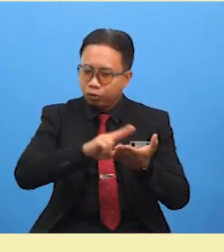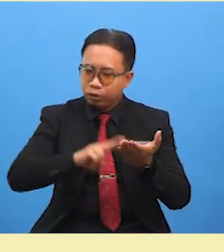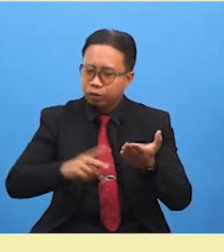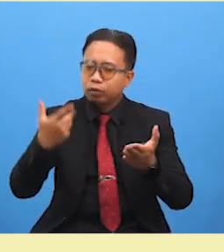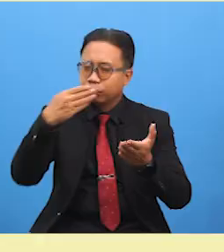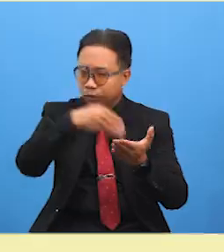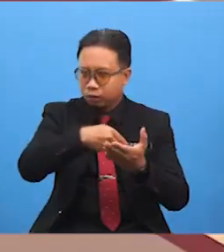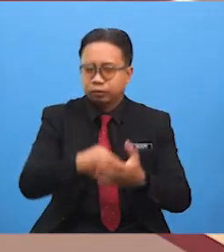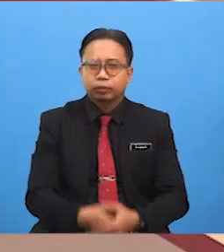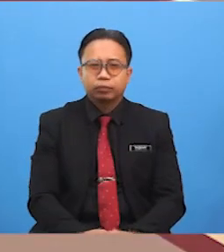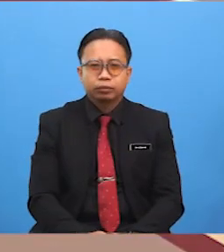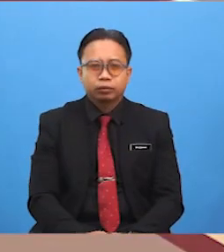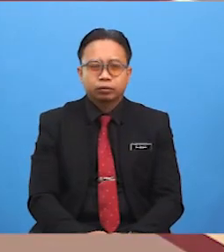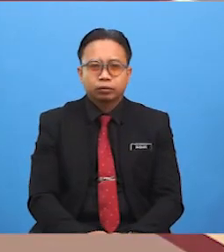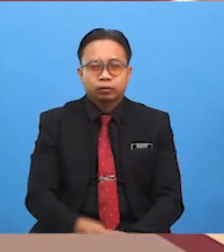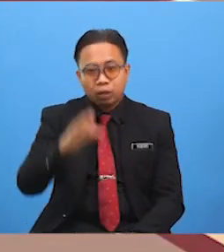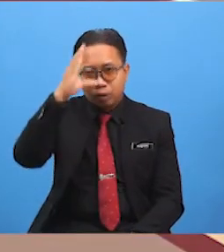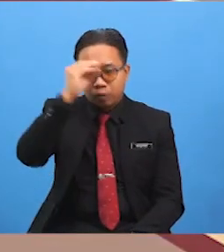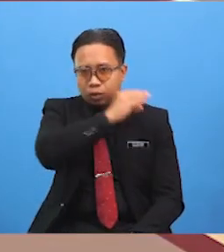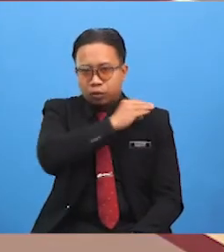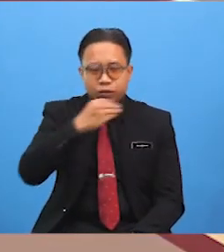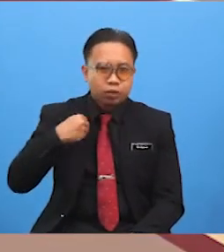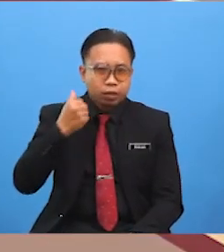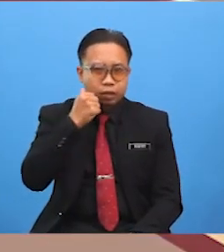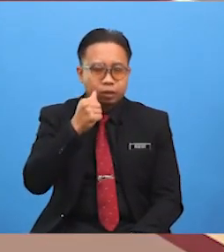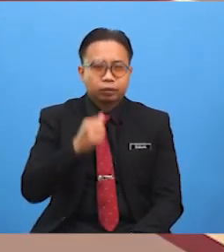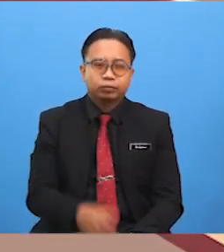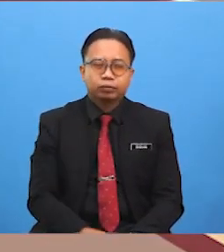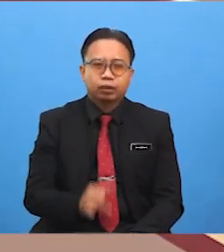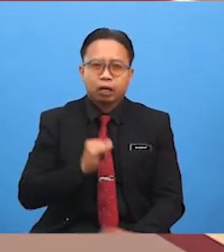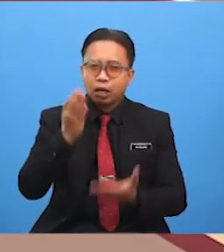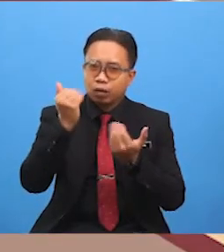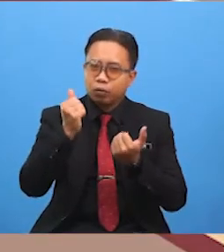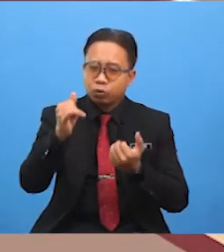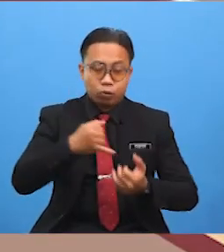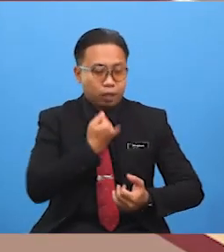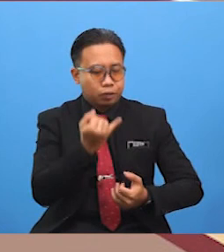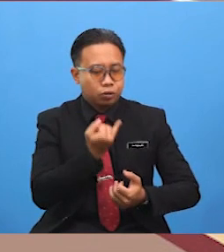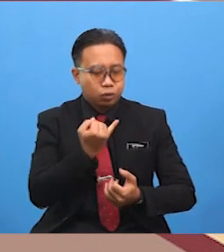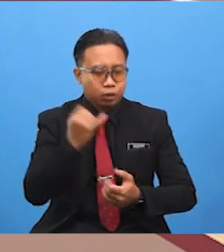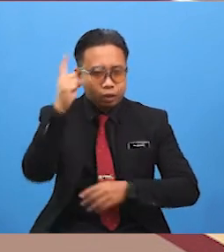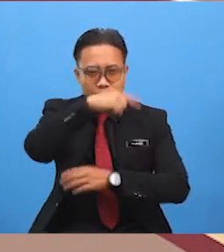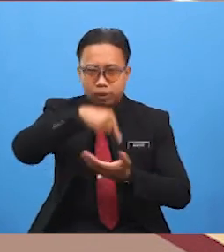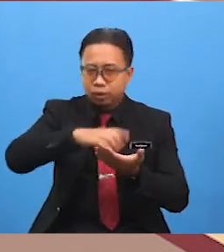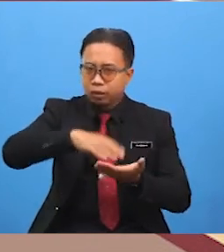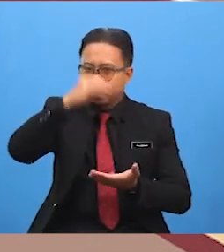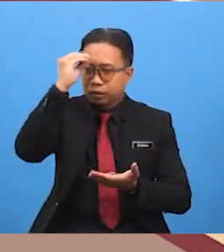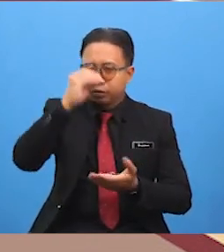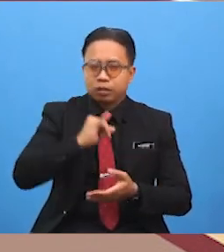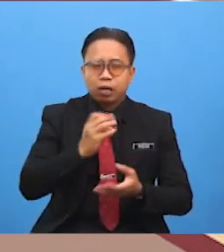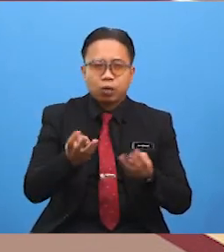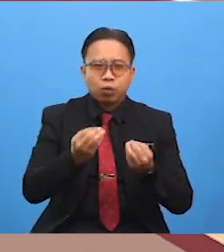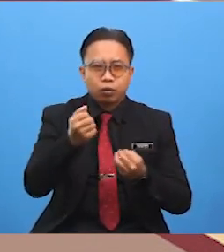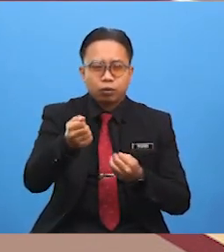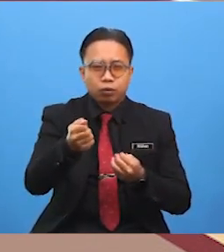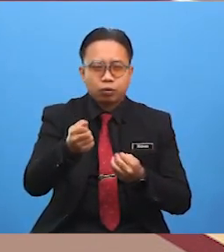the text. So, boys and girls, at the end of the day, I just hope that you enjoyed today's lesson. And what I would